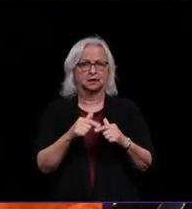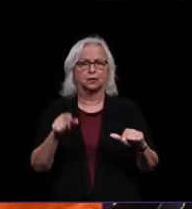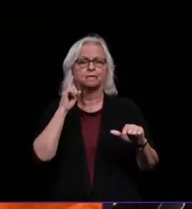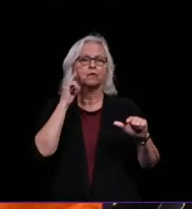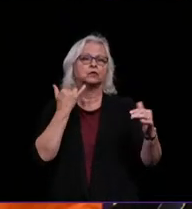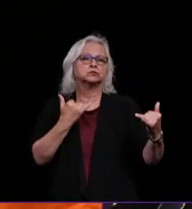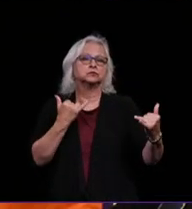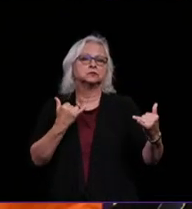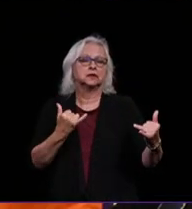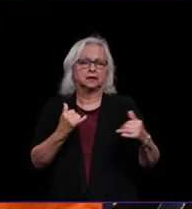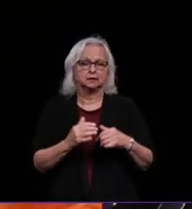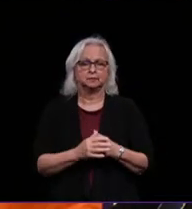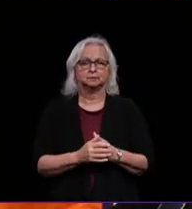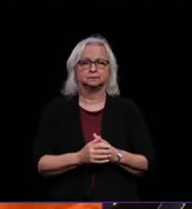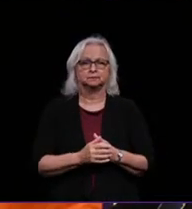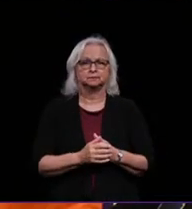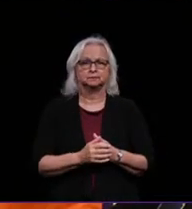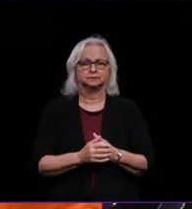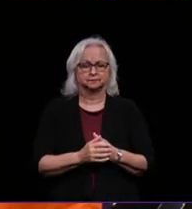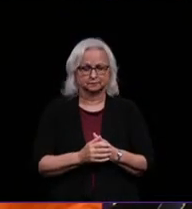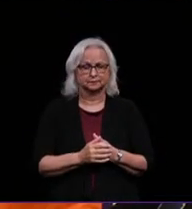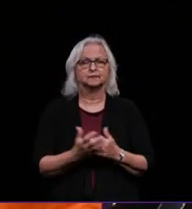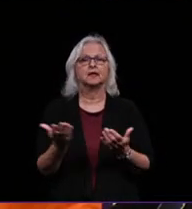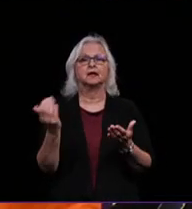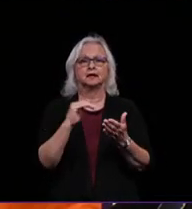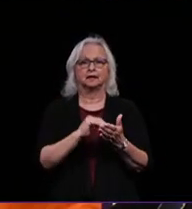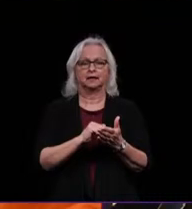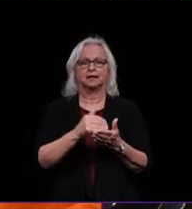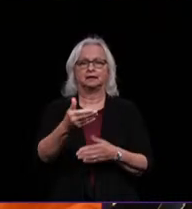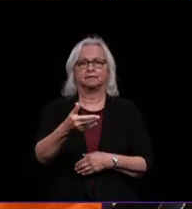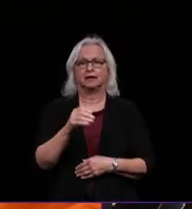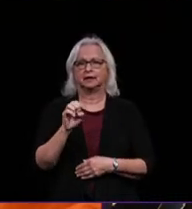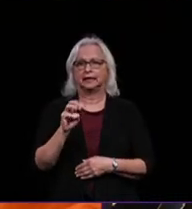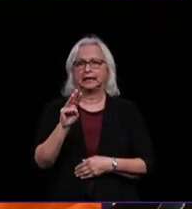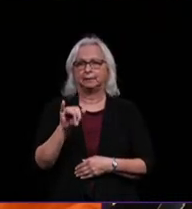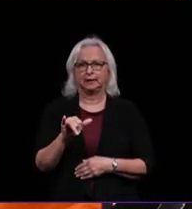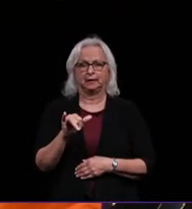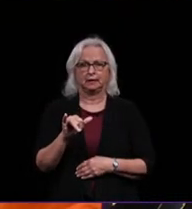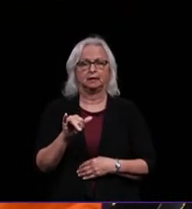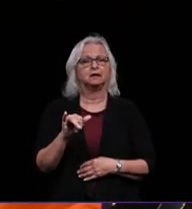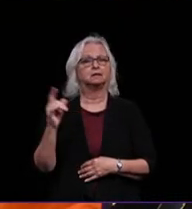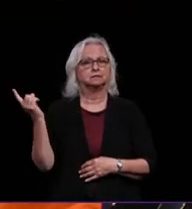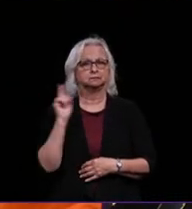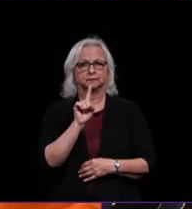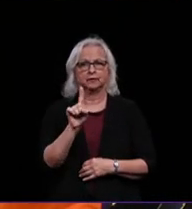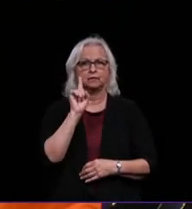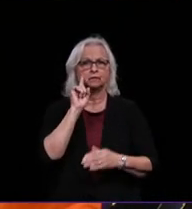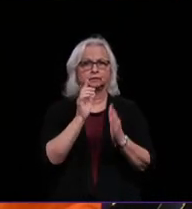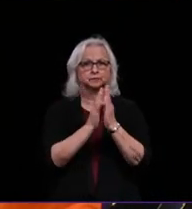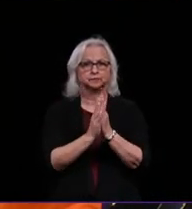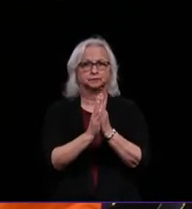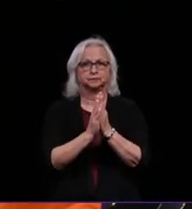today's ceremony. I would like to again invite Emily Schultz to the podium for the invocation.